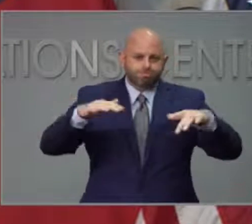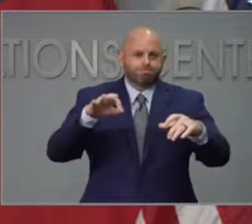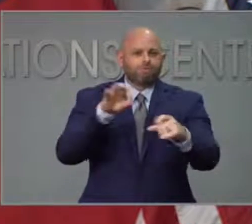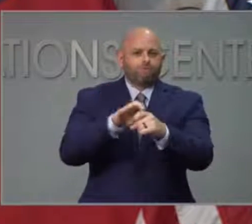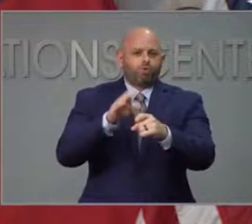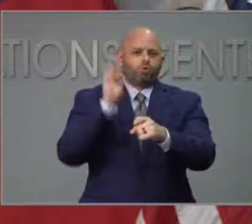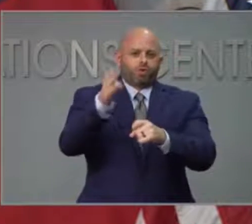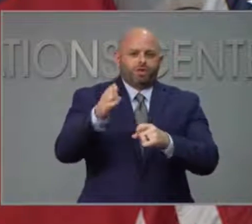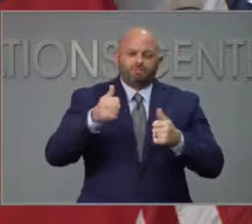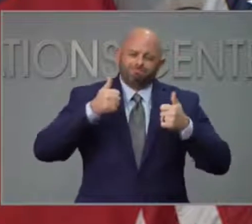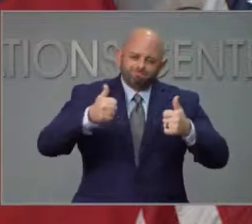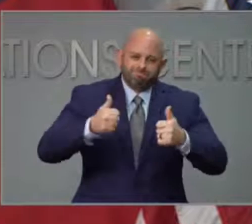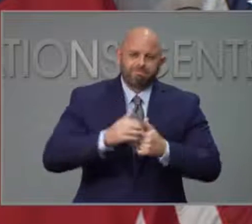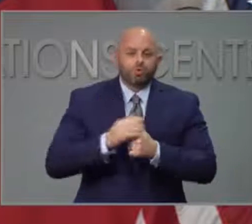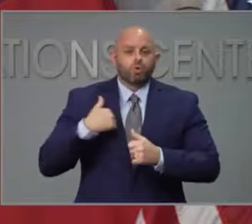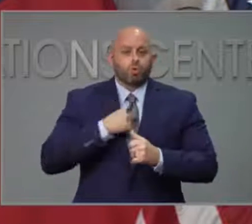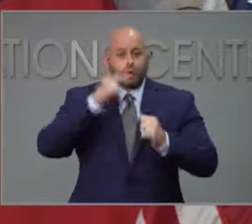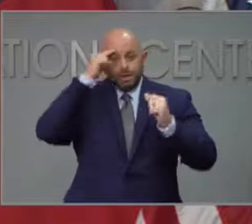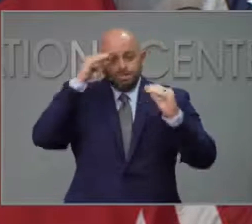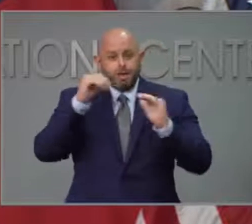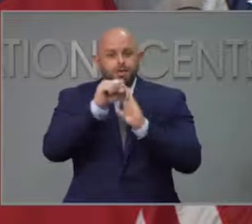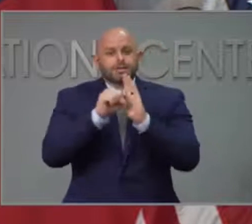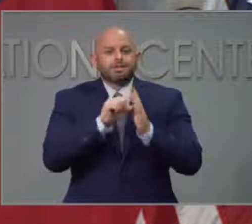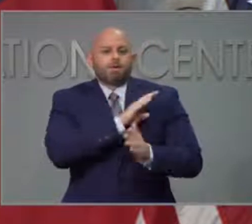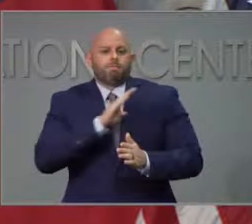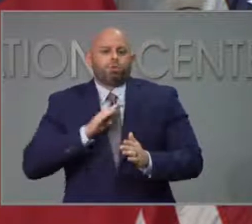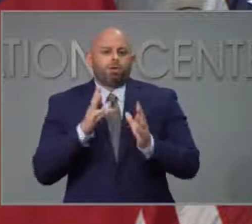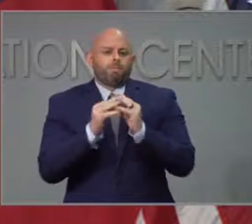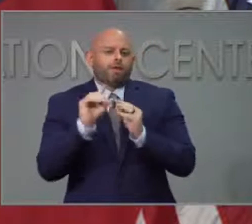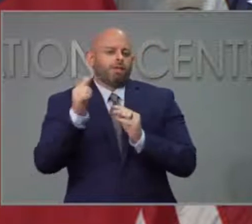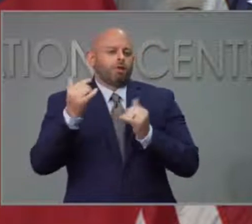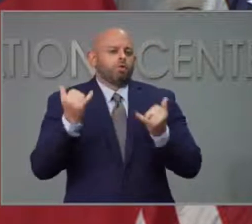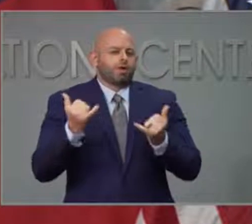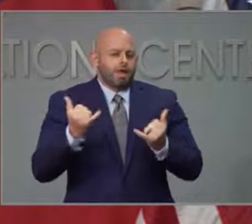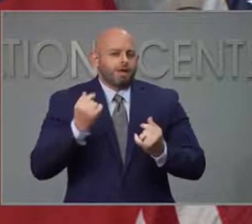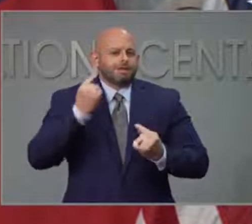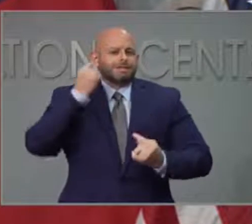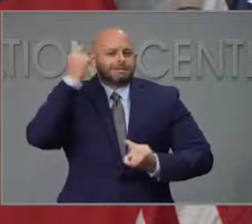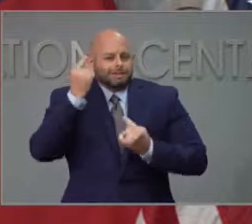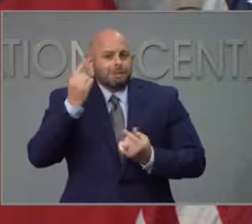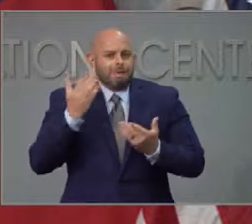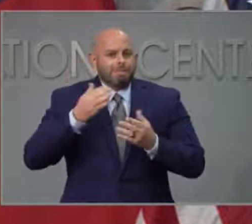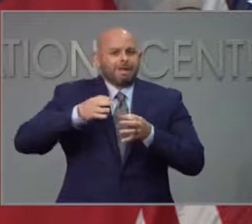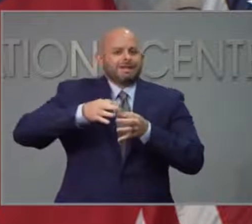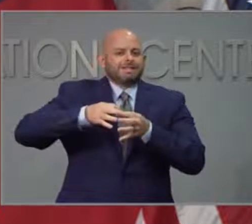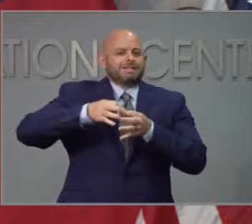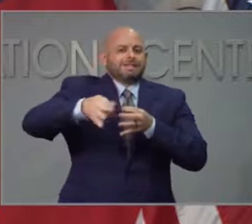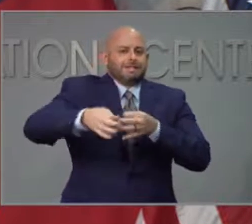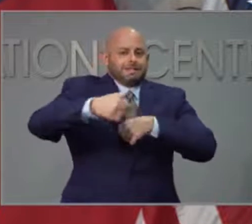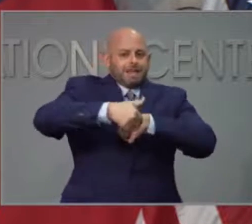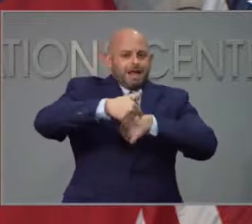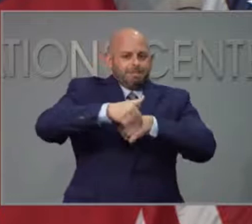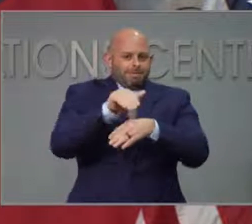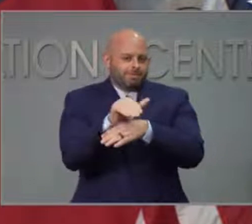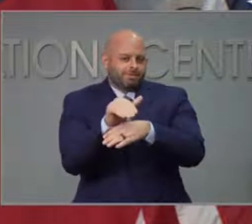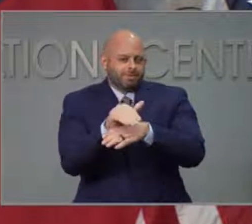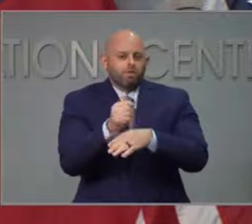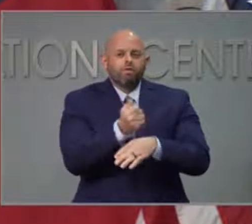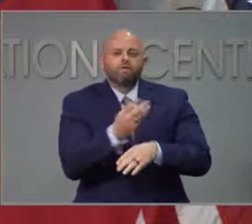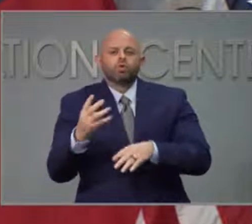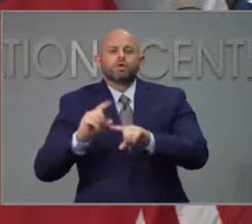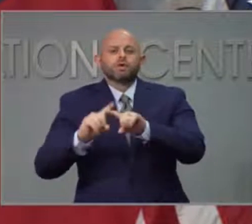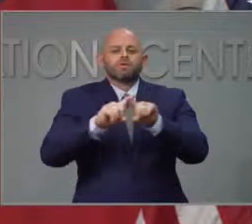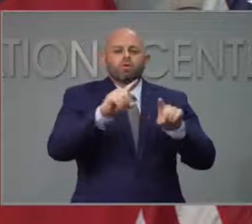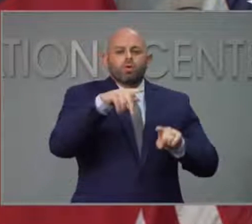We expect that the State Board will meet later today to consider possible voting extensions at a few polling places that